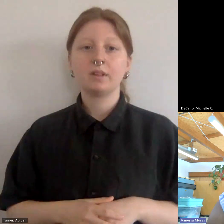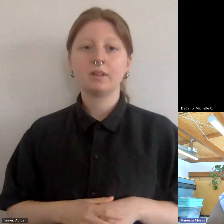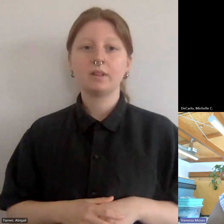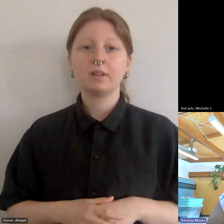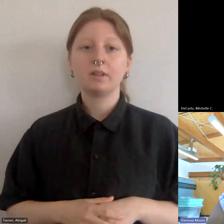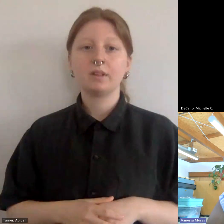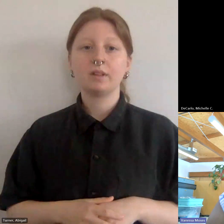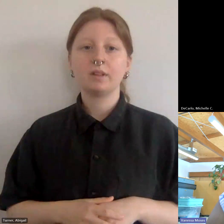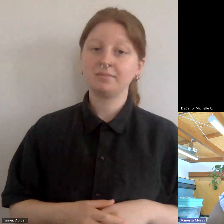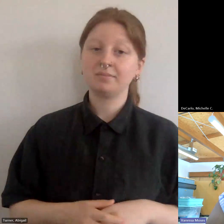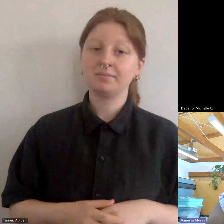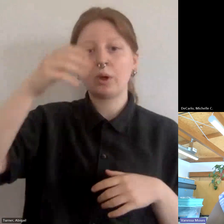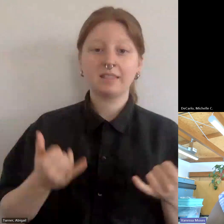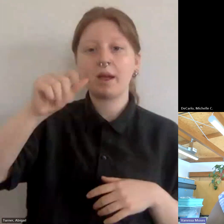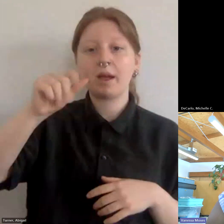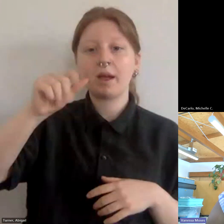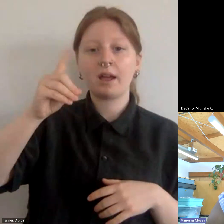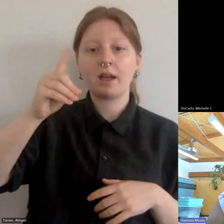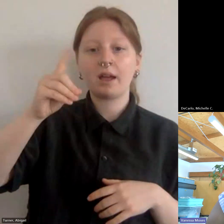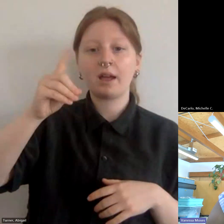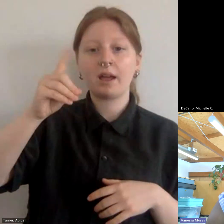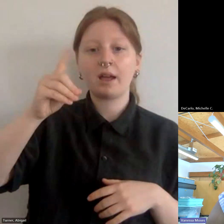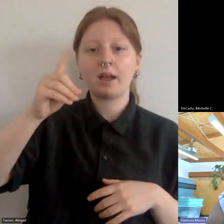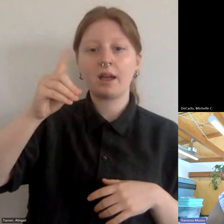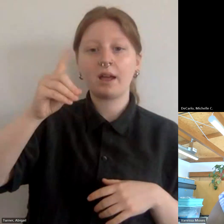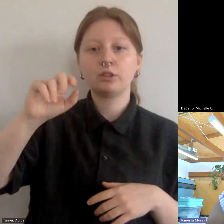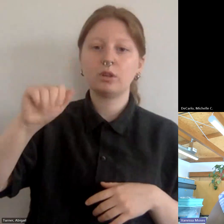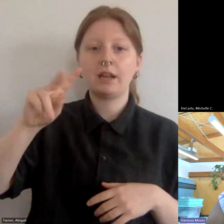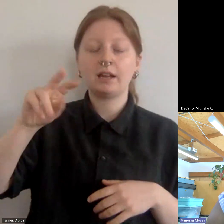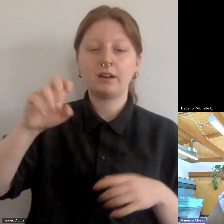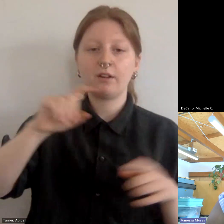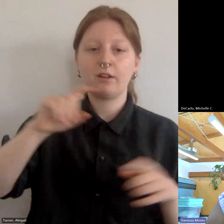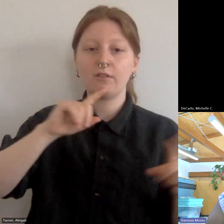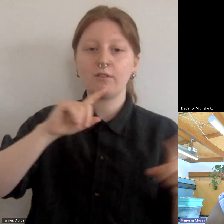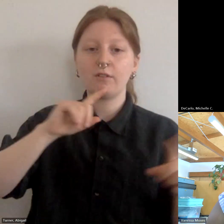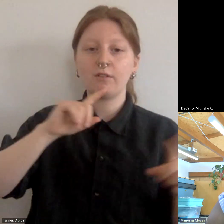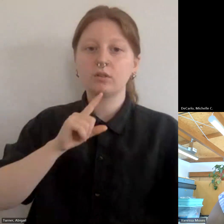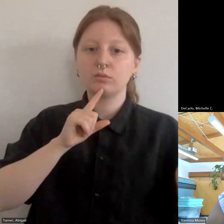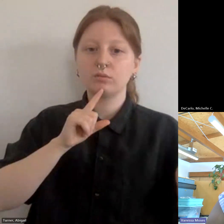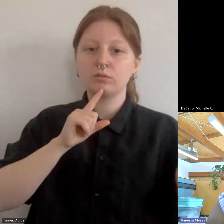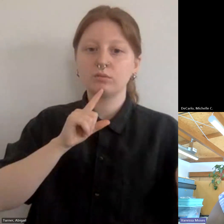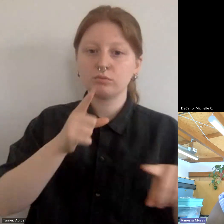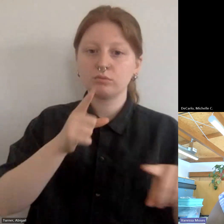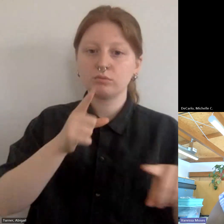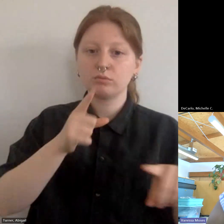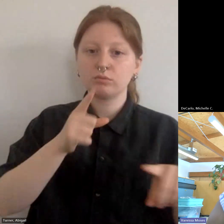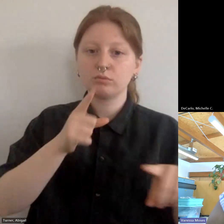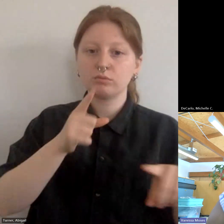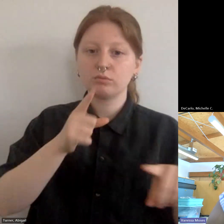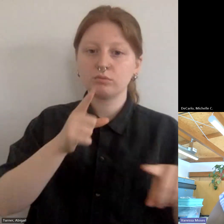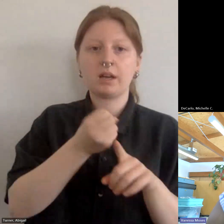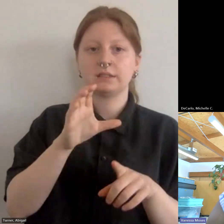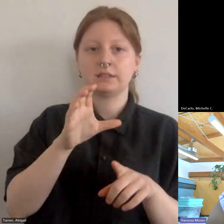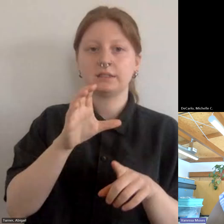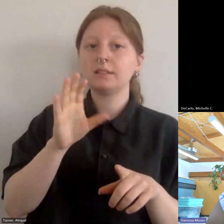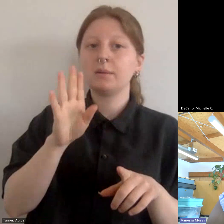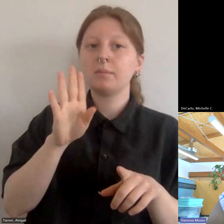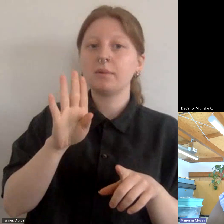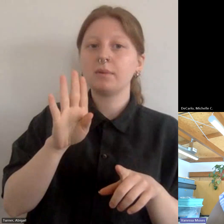administration's executive orders have impacted CBF on a smaller scale than many